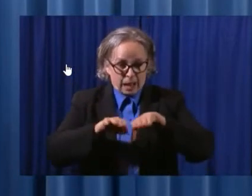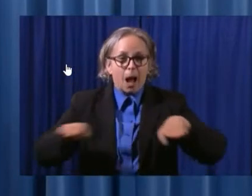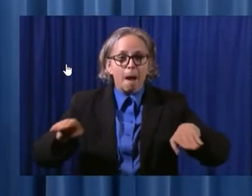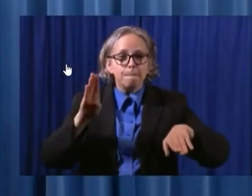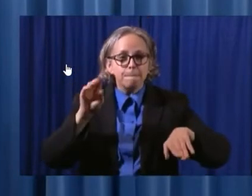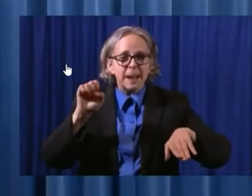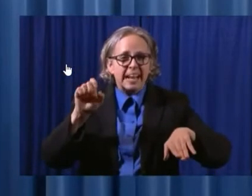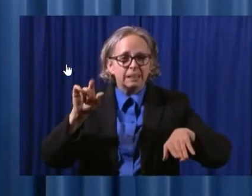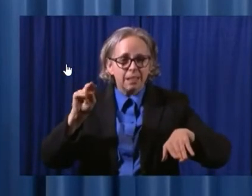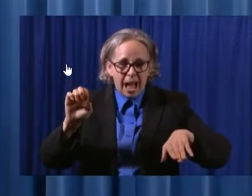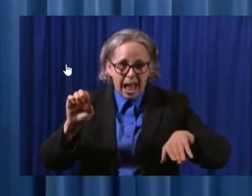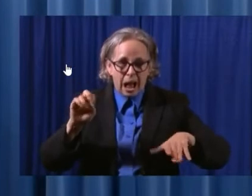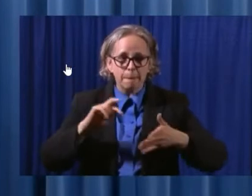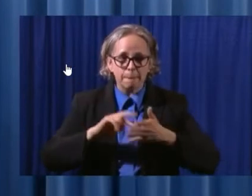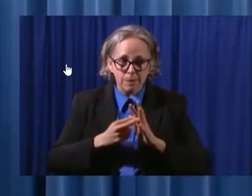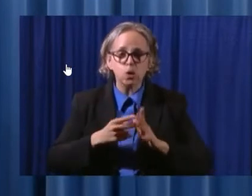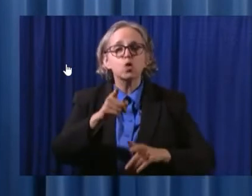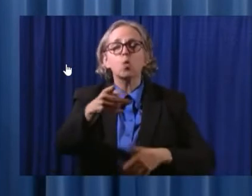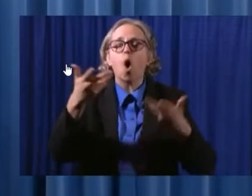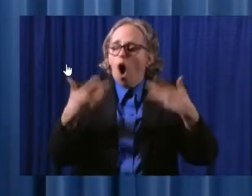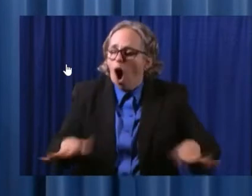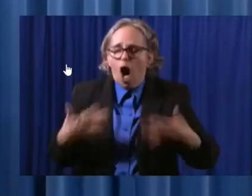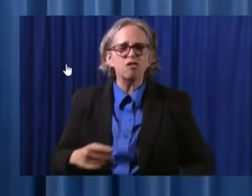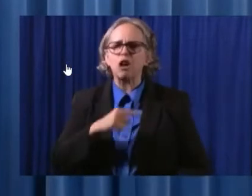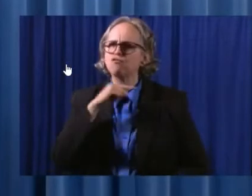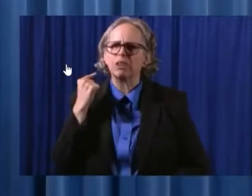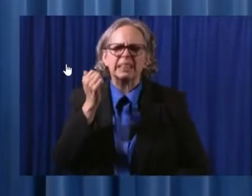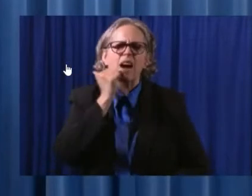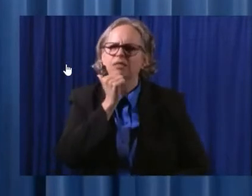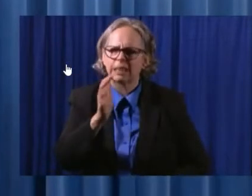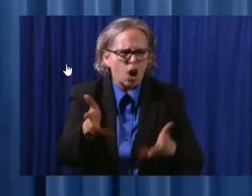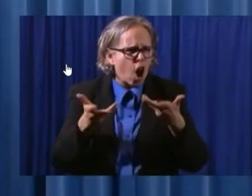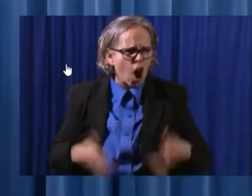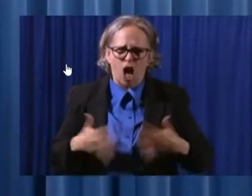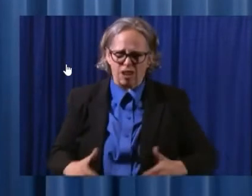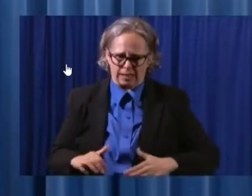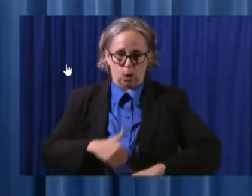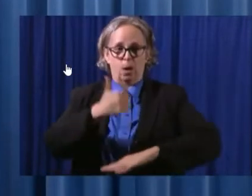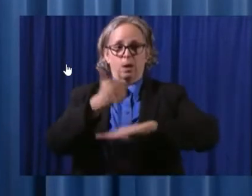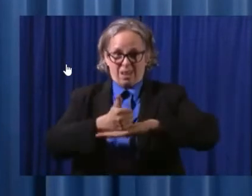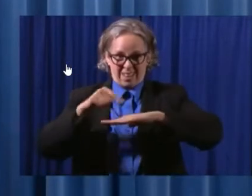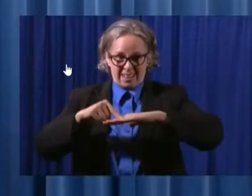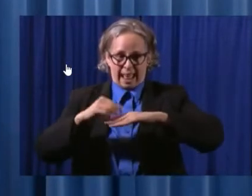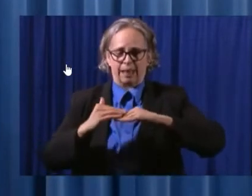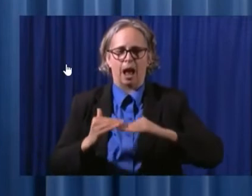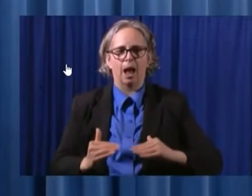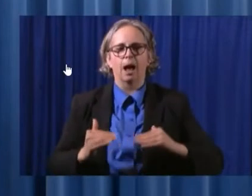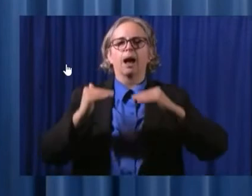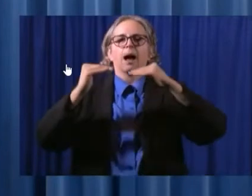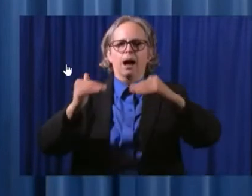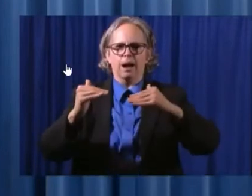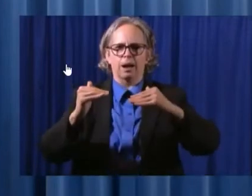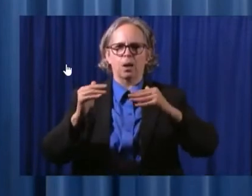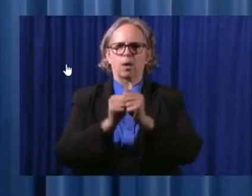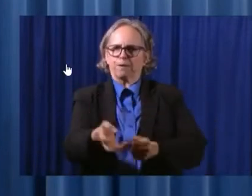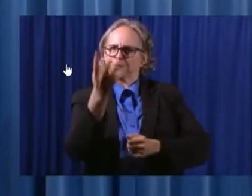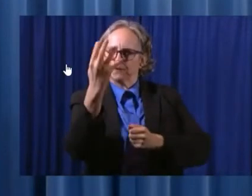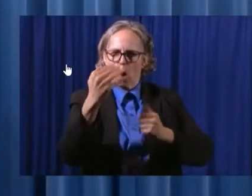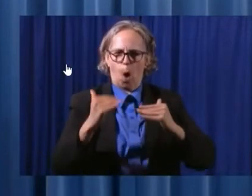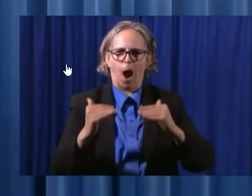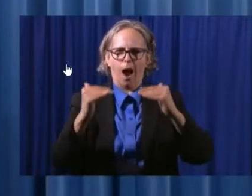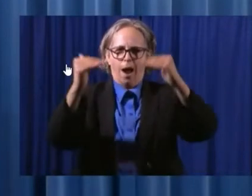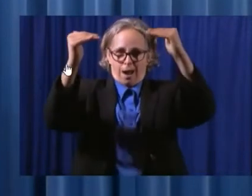an ever-present risk. Add on top of that all the data that we look at each day. The more data indicators